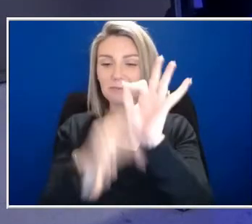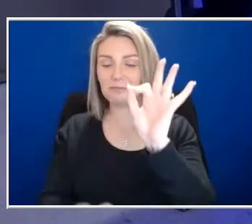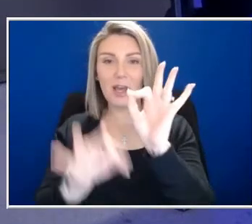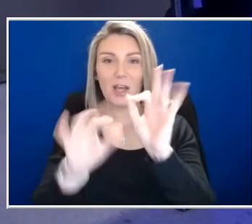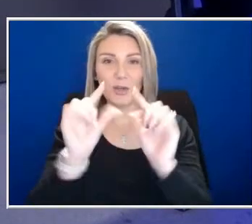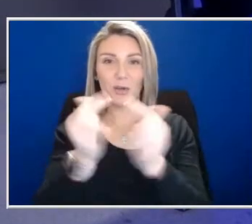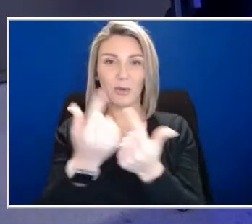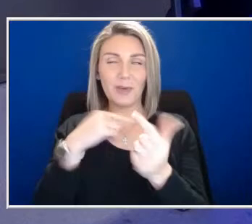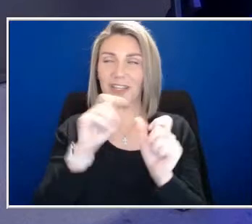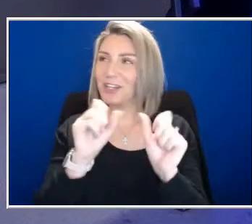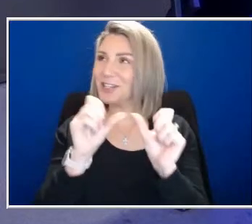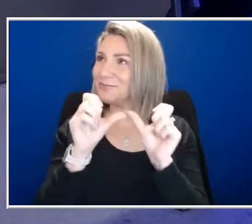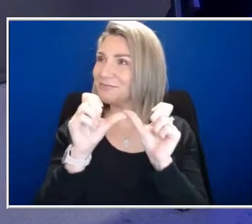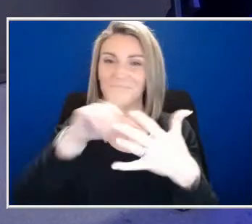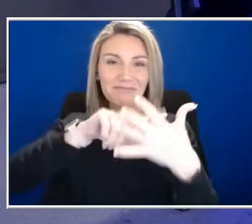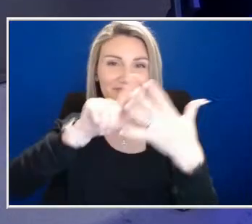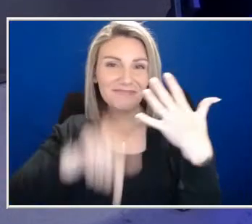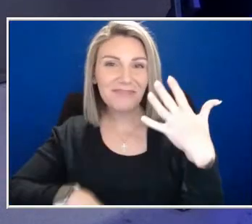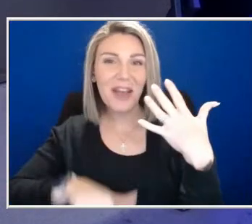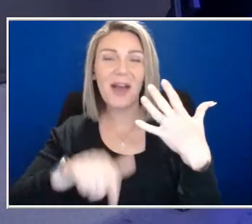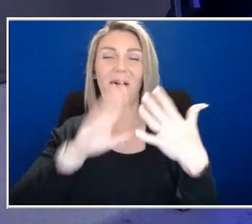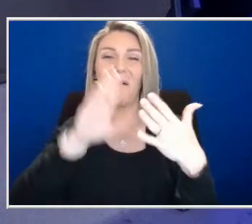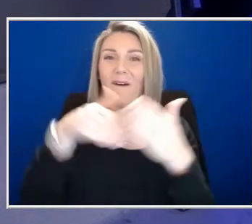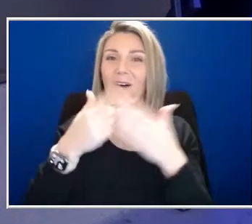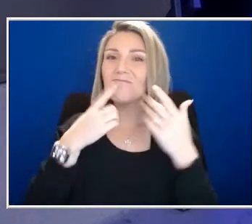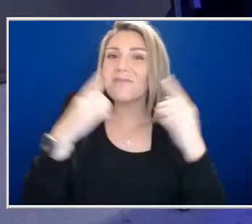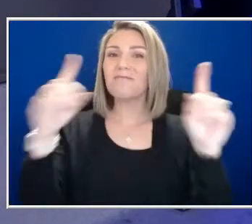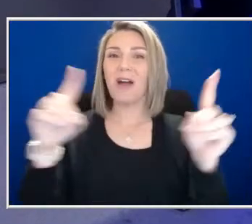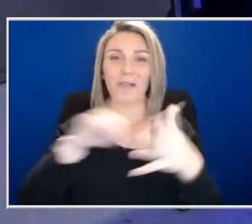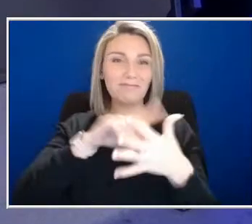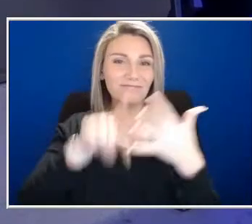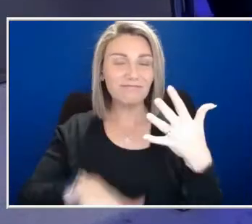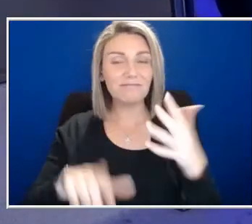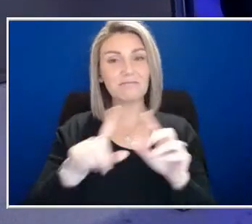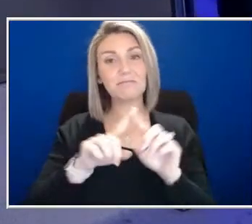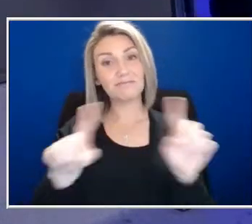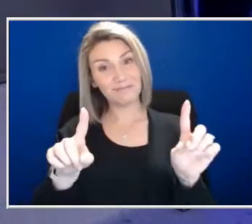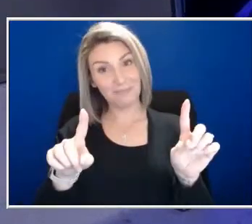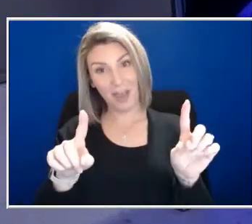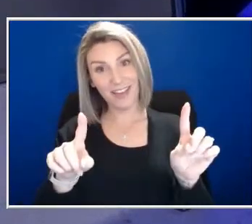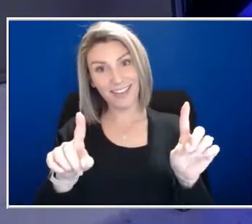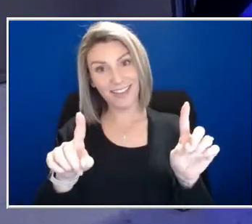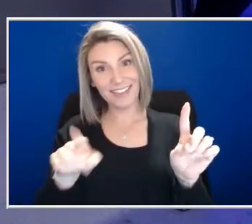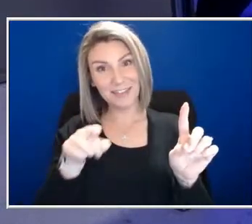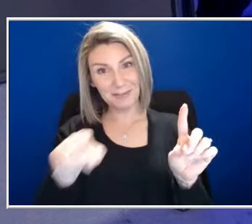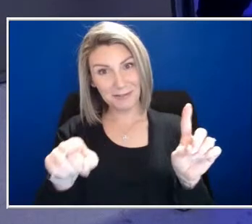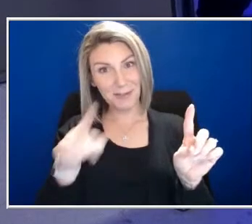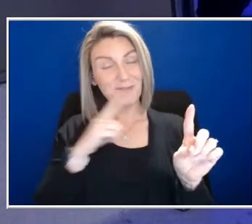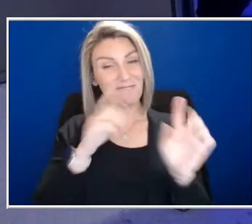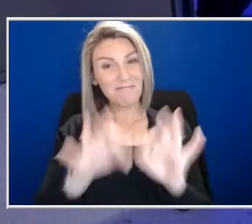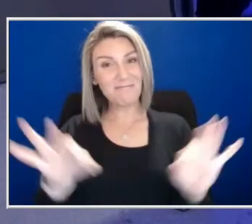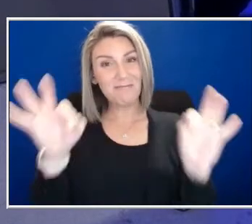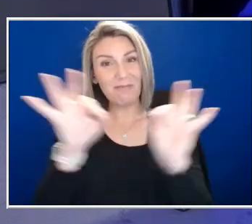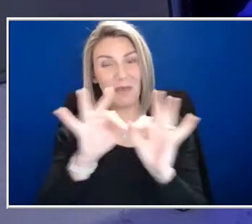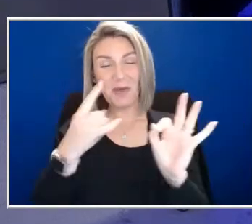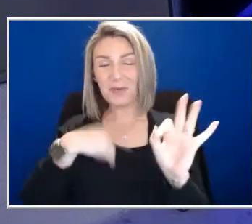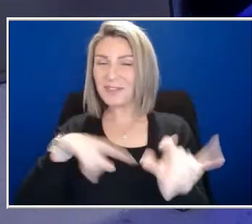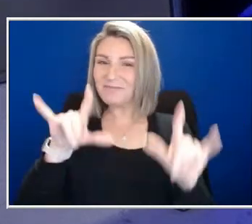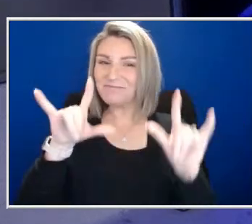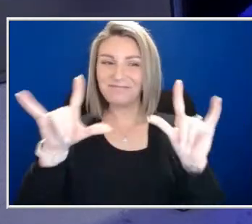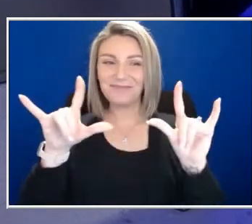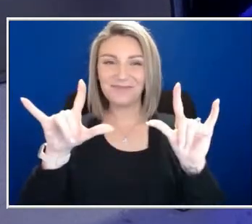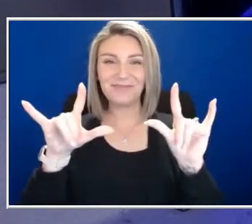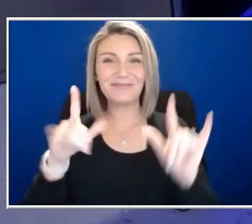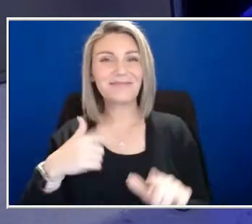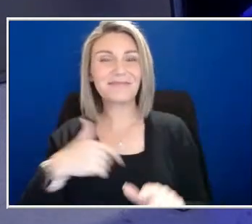on with his resume, but rest assured, you're a big deal, and we love you. So we're so glad you're with